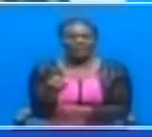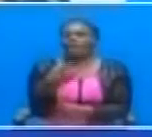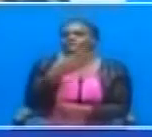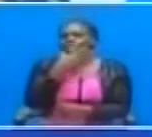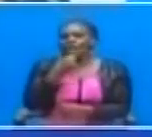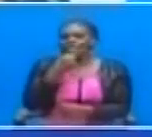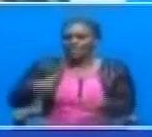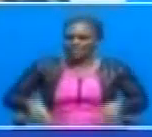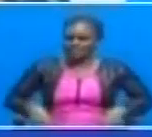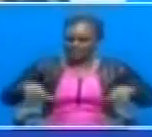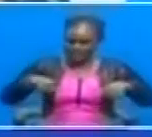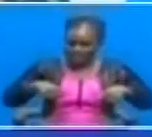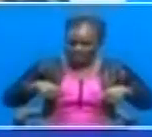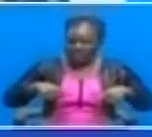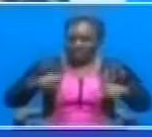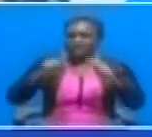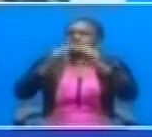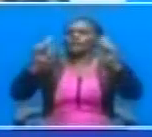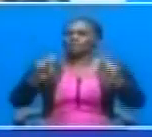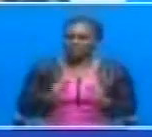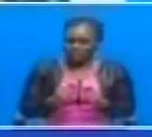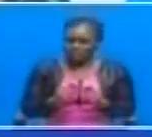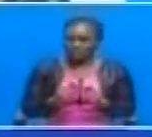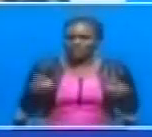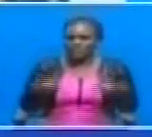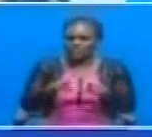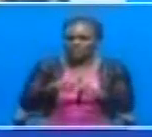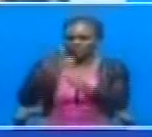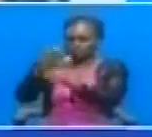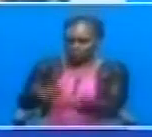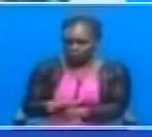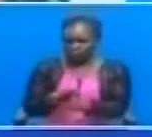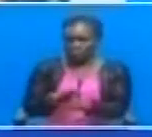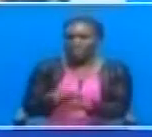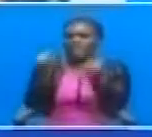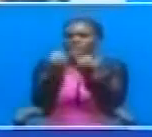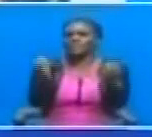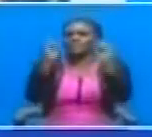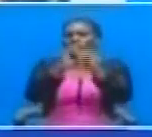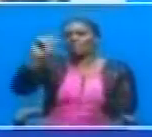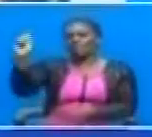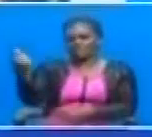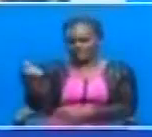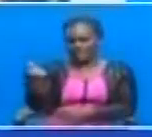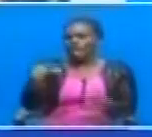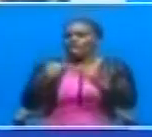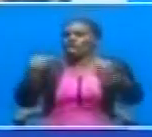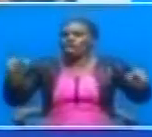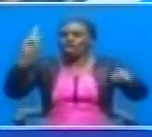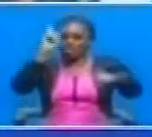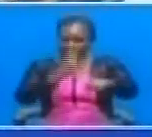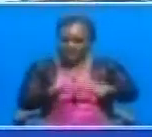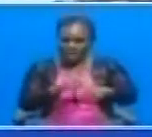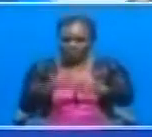my father's life, it was partly tribalism and patronage and nepotism in an independent Kenya that for a long